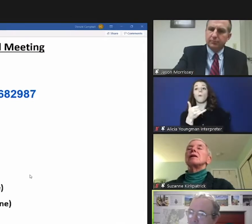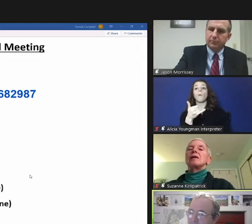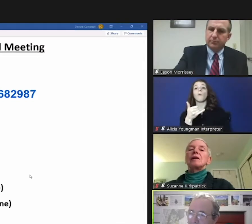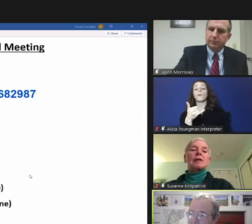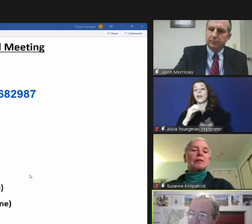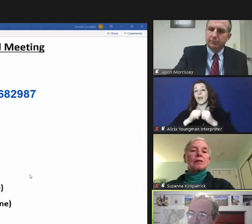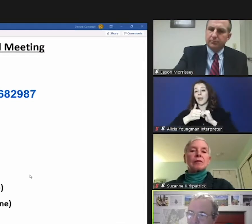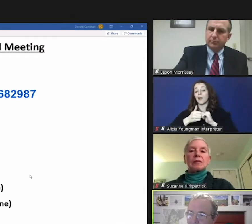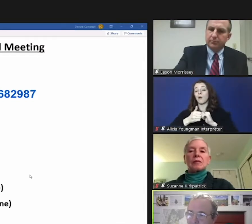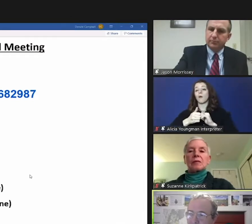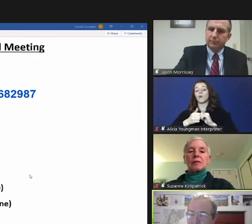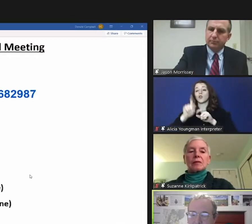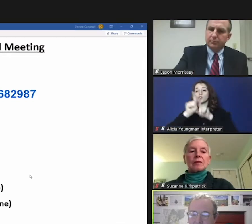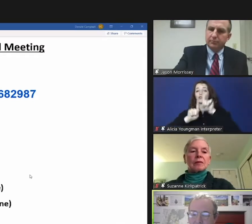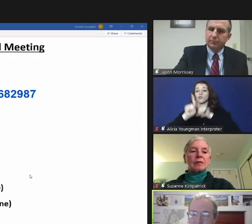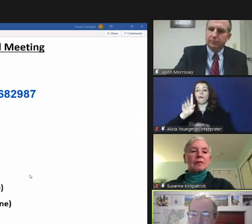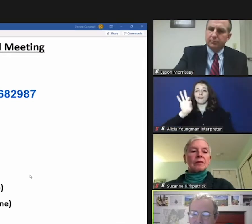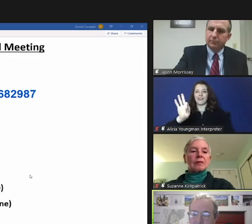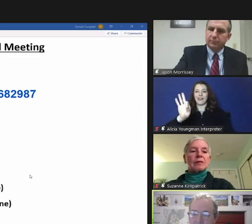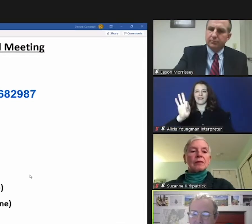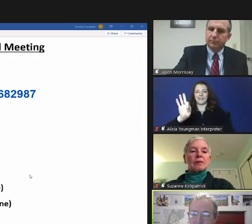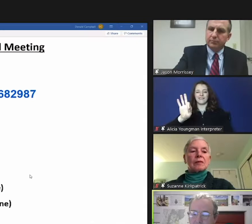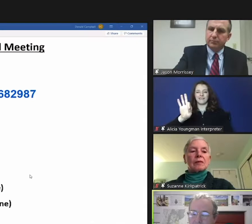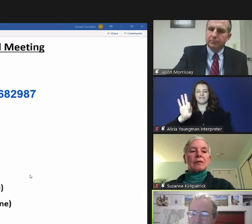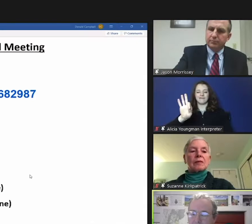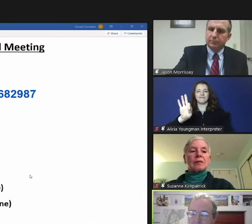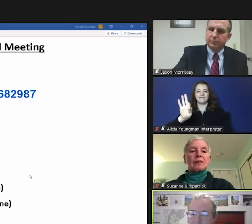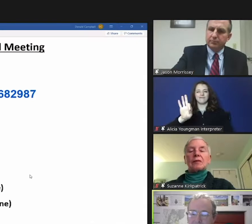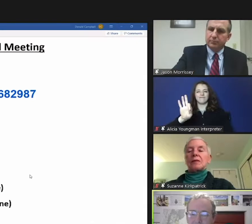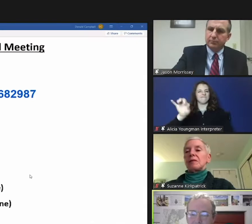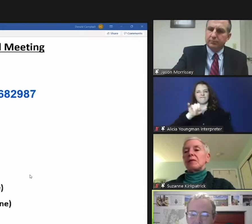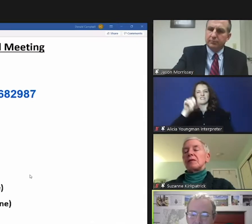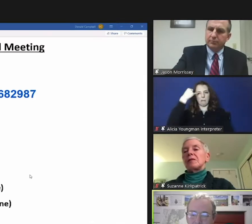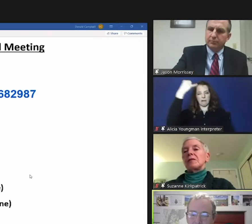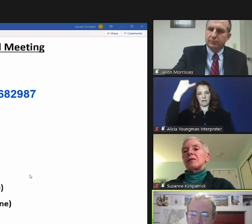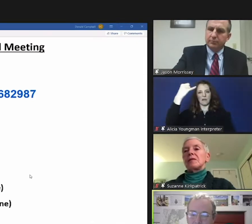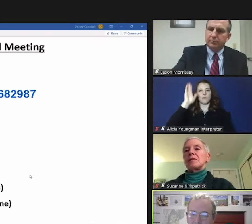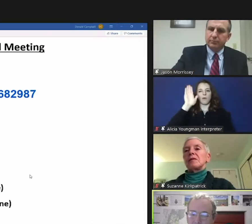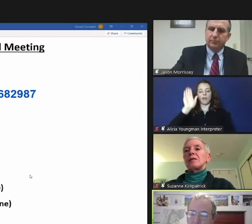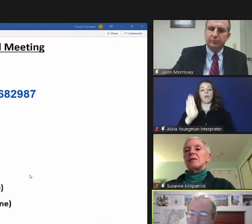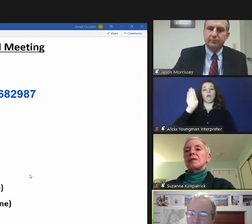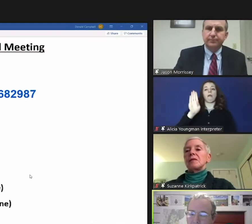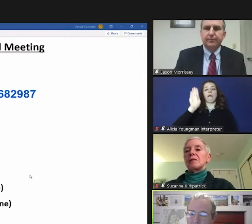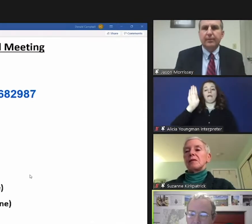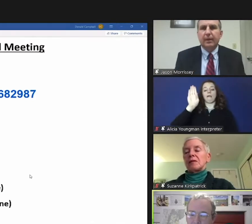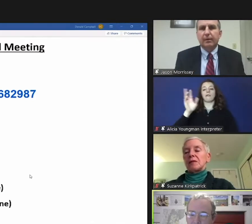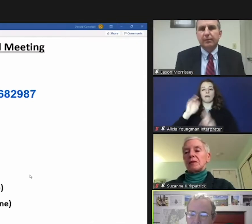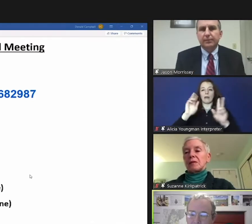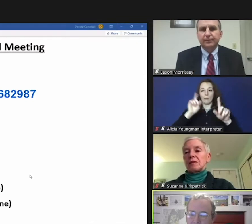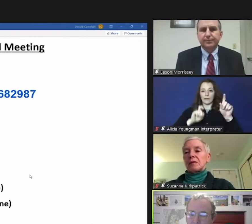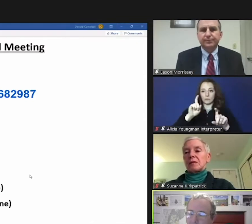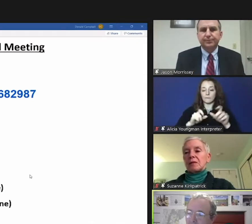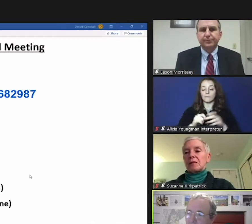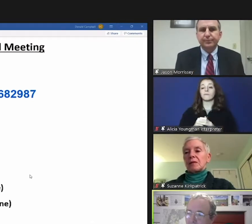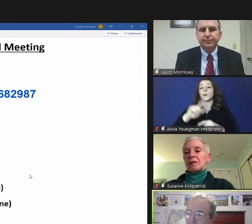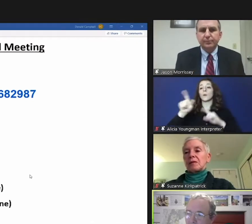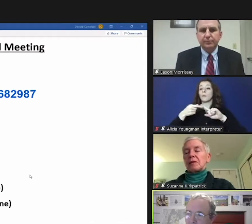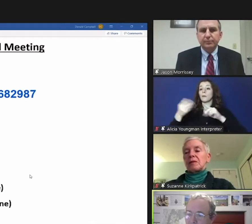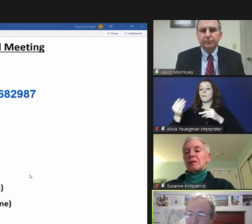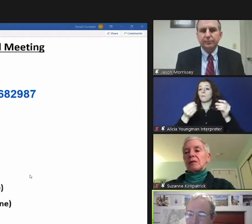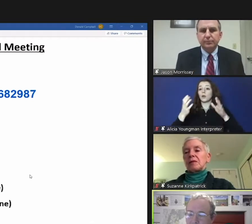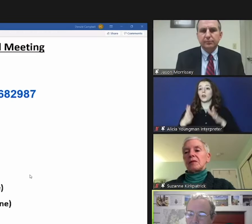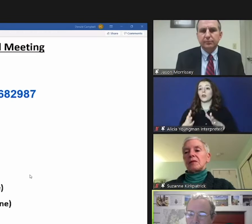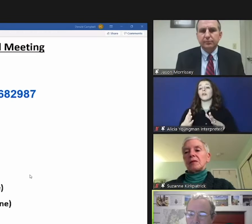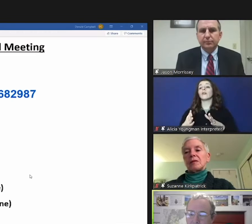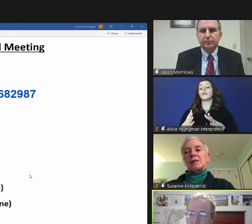pressing *9, and that will do essentially the same thing. When you're prompted by the moderator, you'll have to